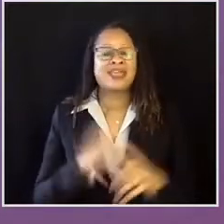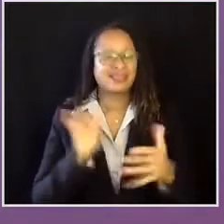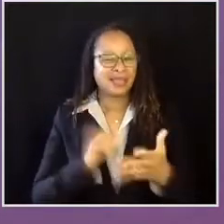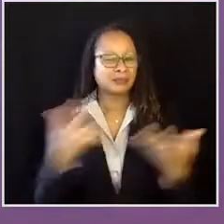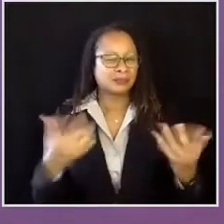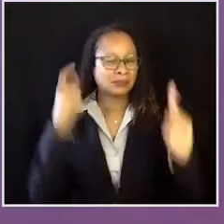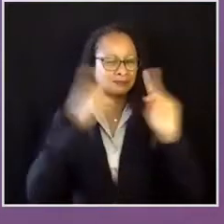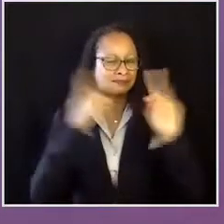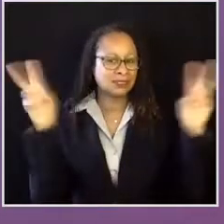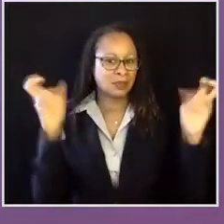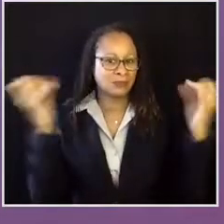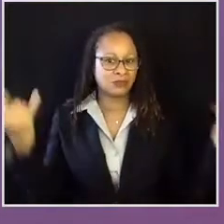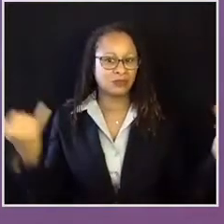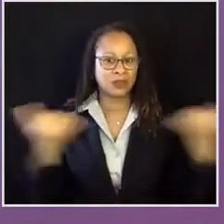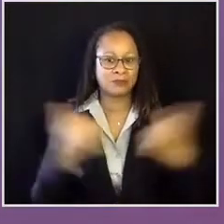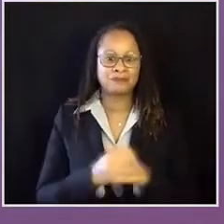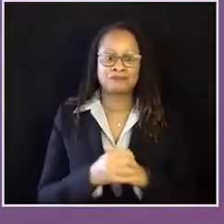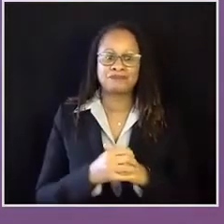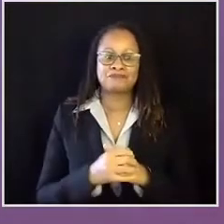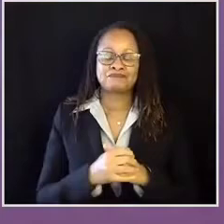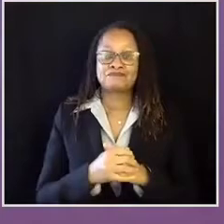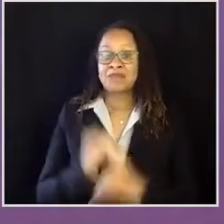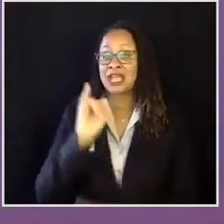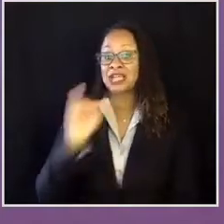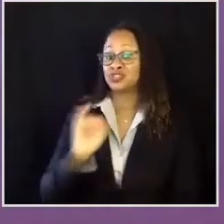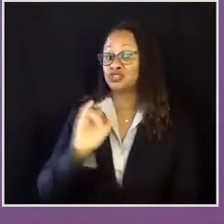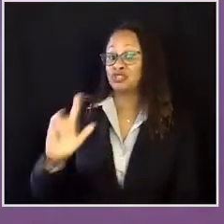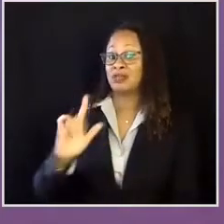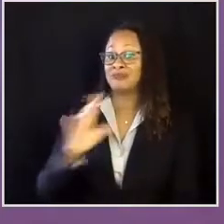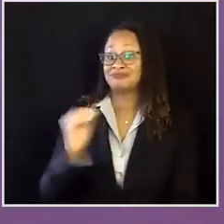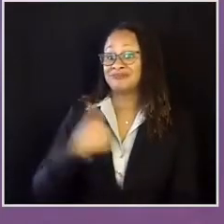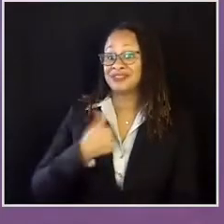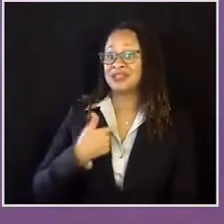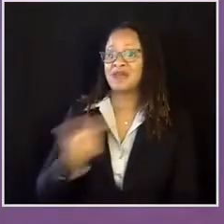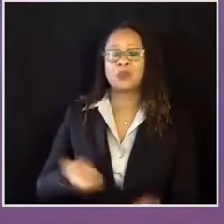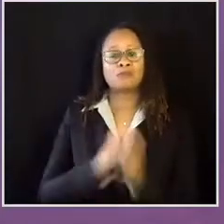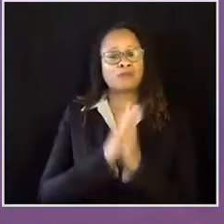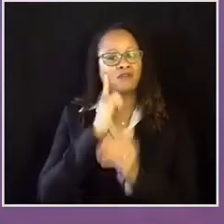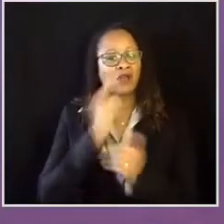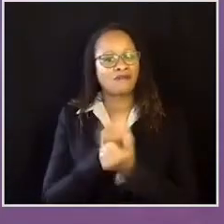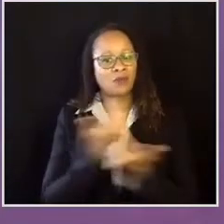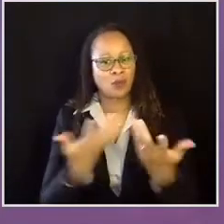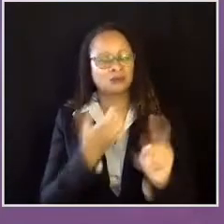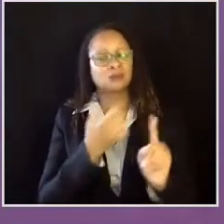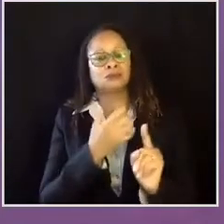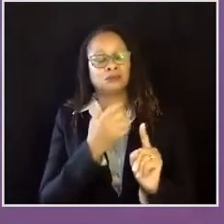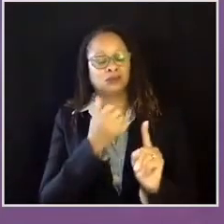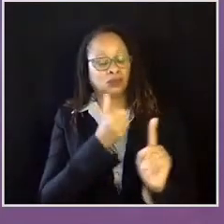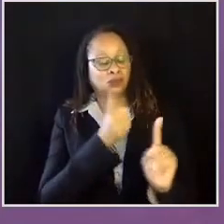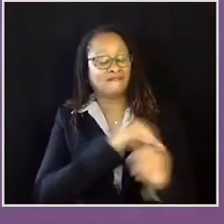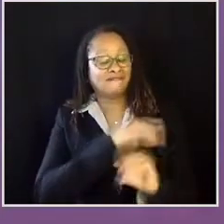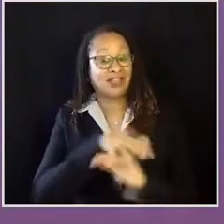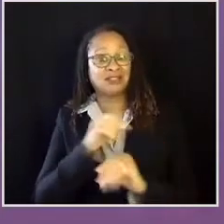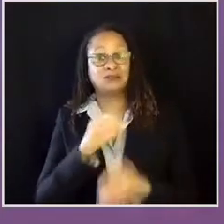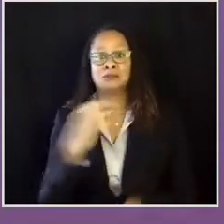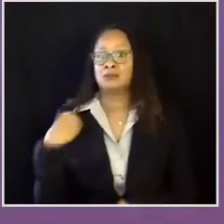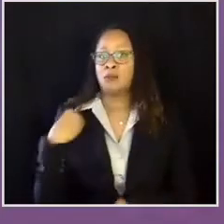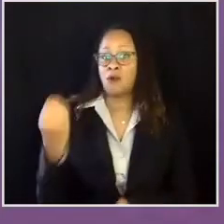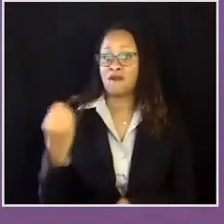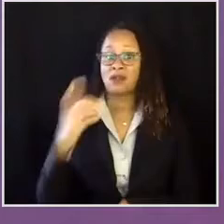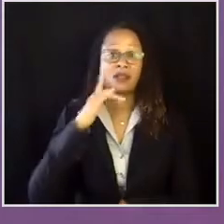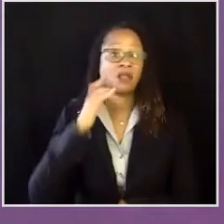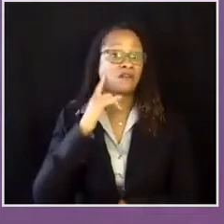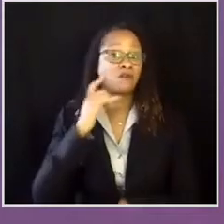Jill and I continued, as I suspect all of you do, is pray for everyone in California, Oregon, and Washington, and across the West as